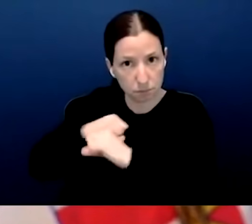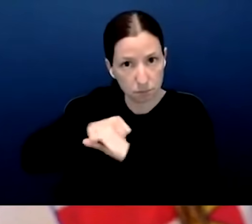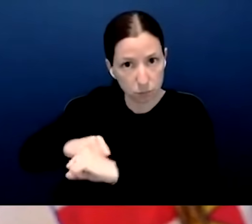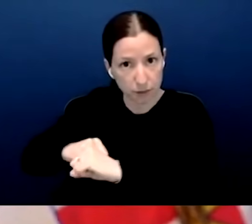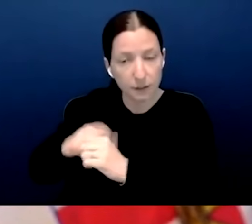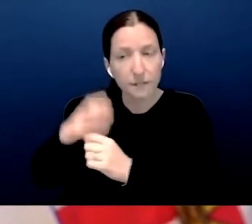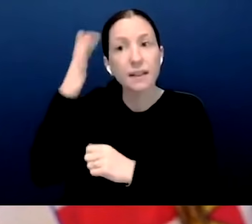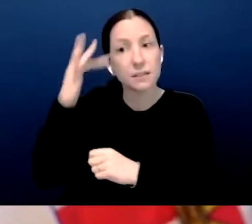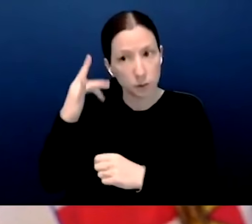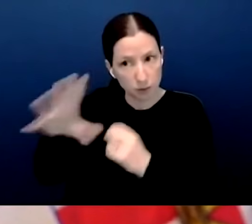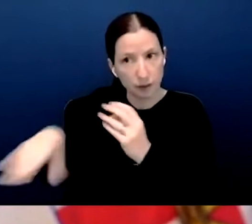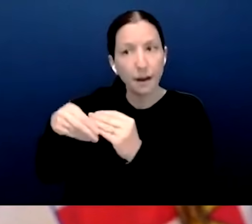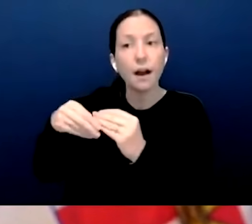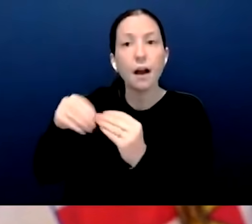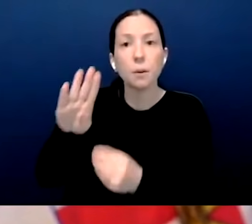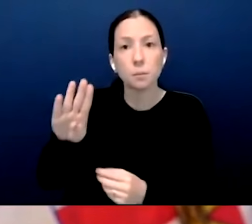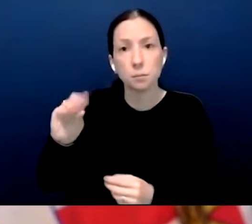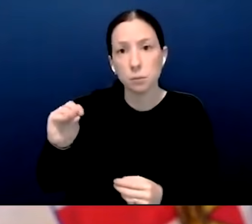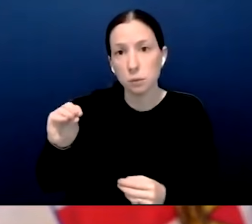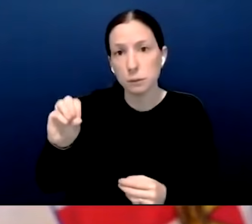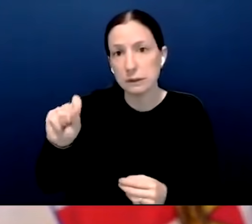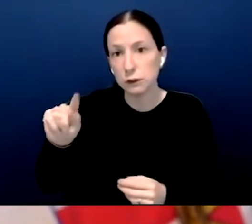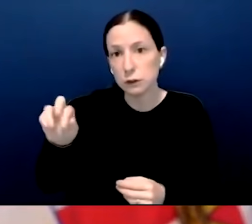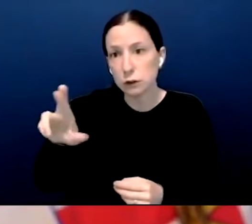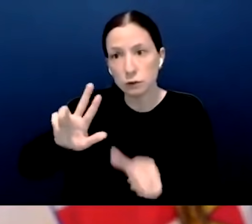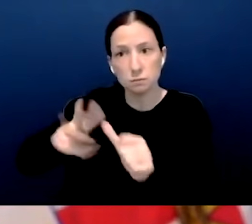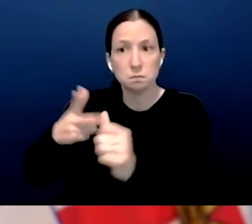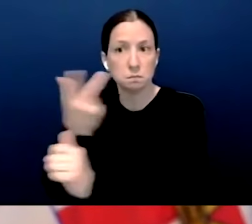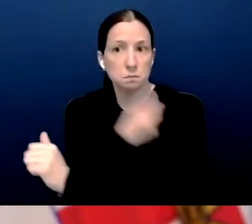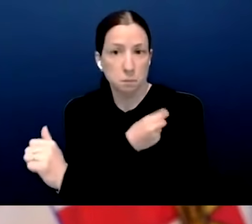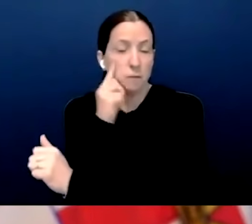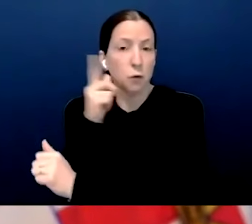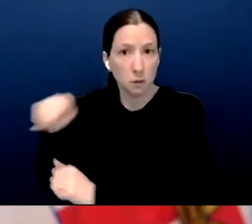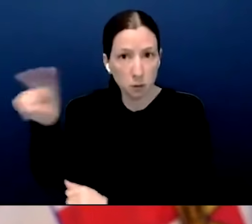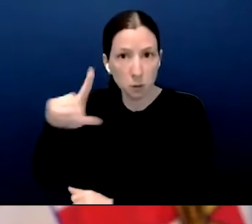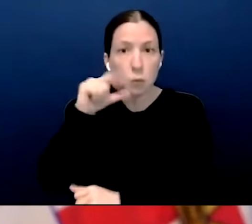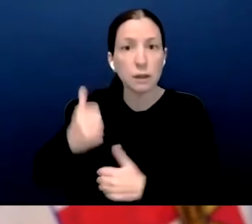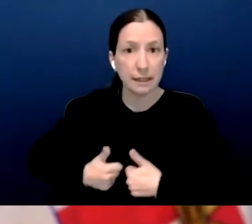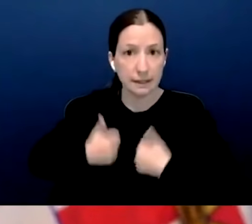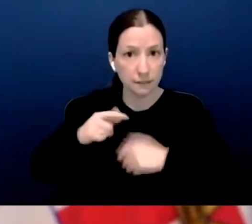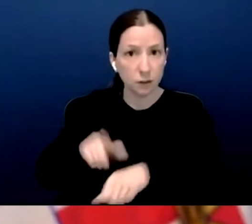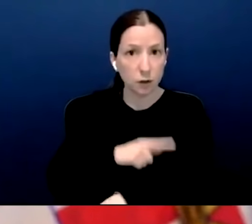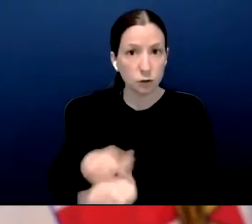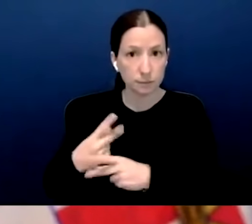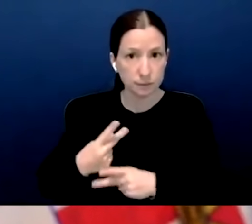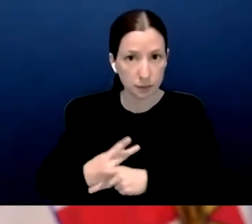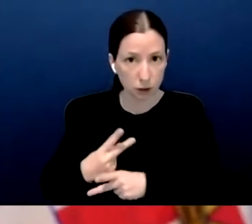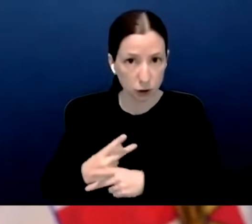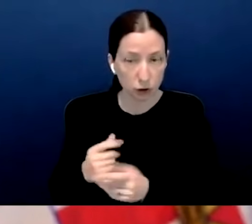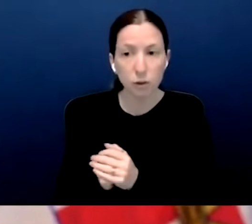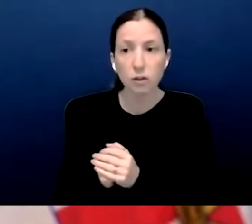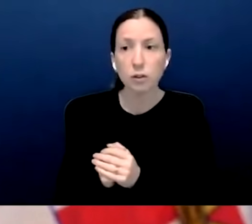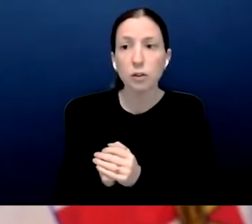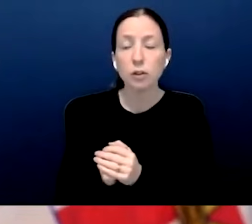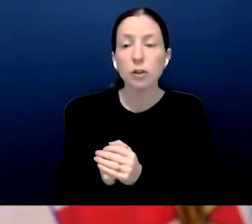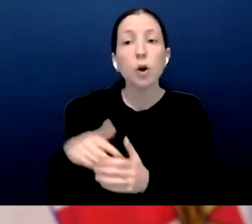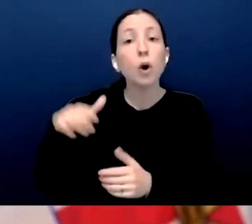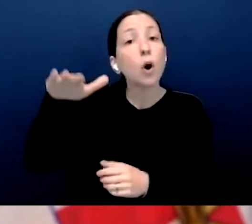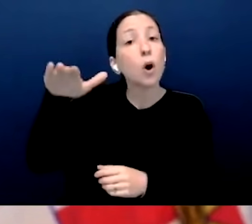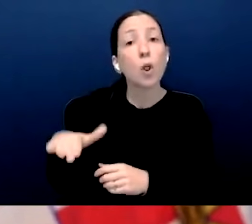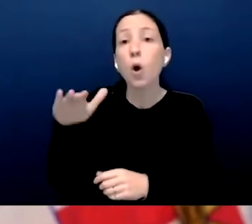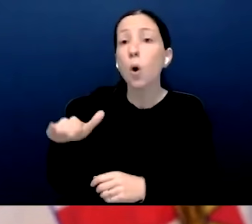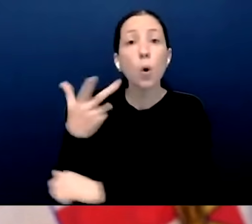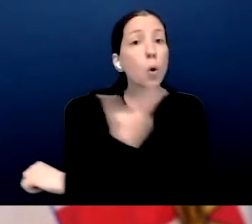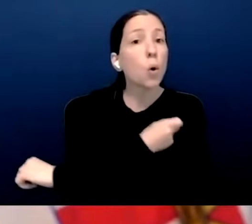started to give a booster dose to residents of long-term care. We know that the immunization rates are